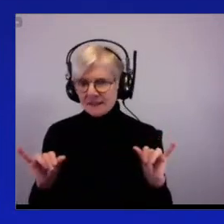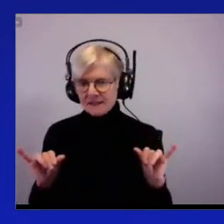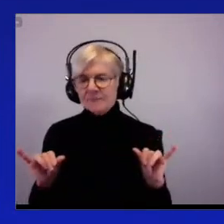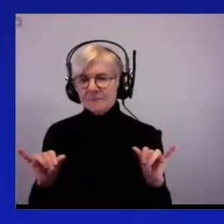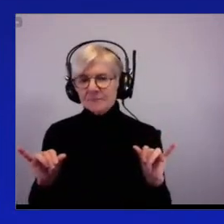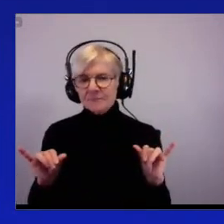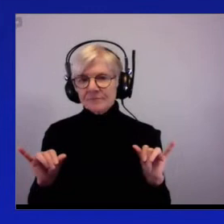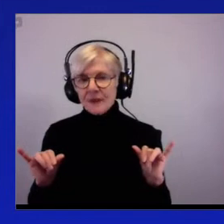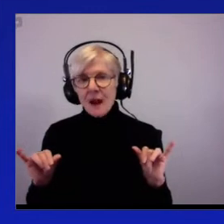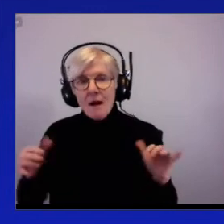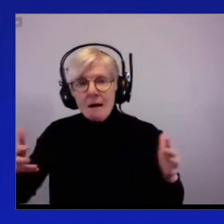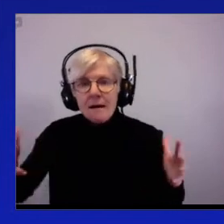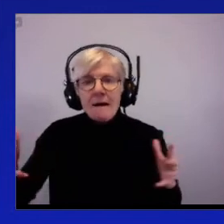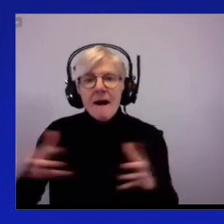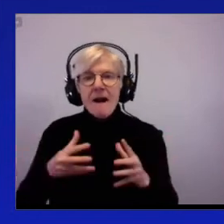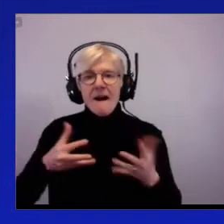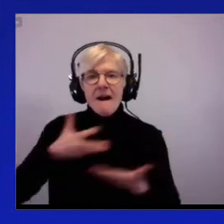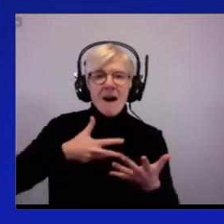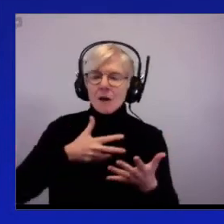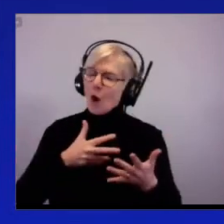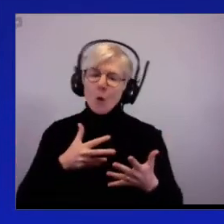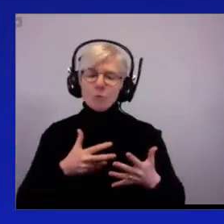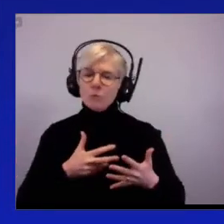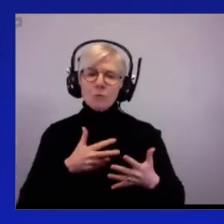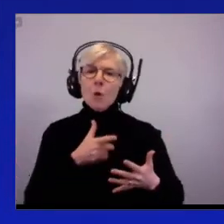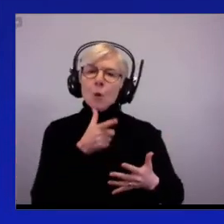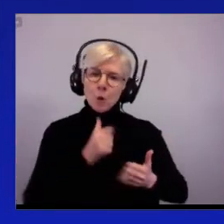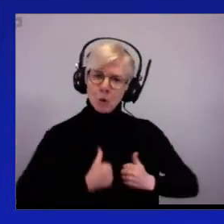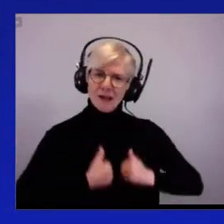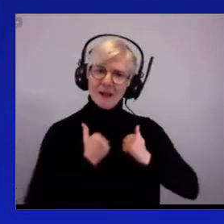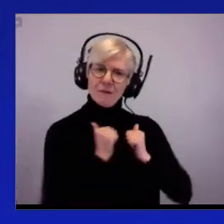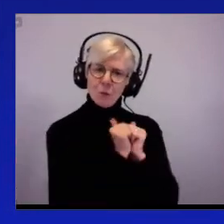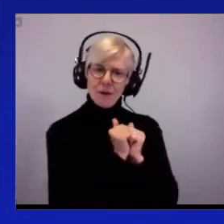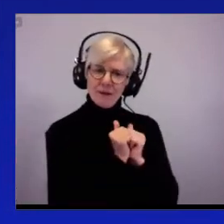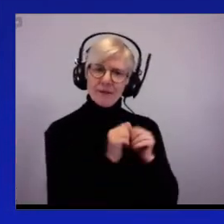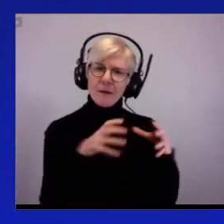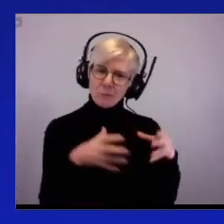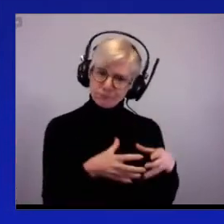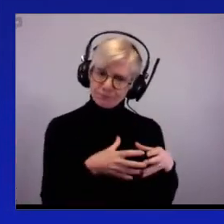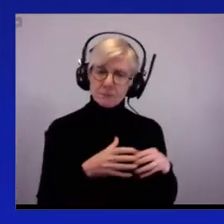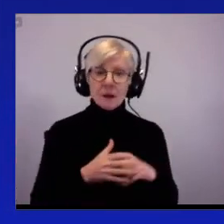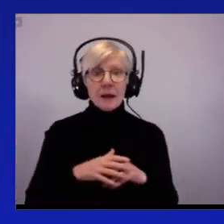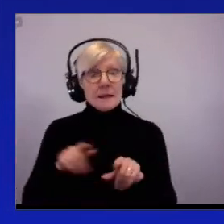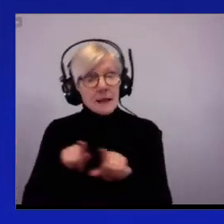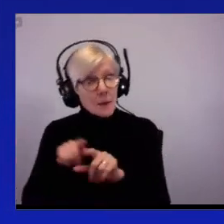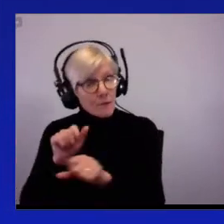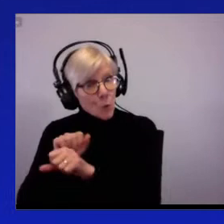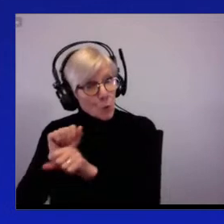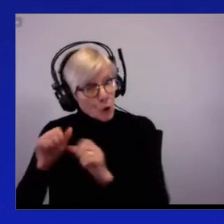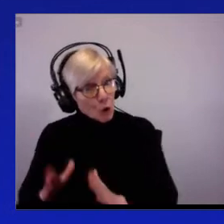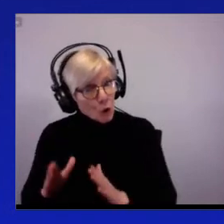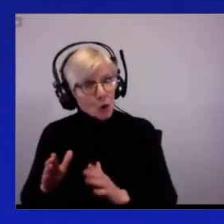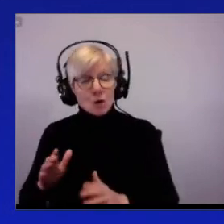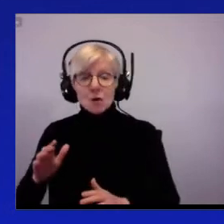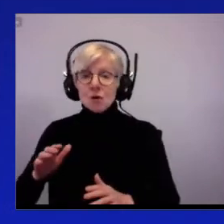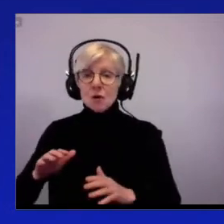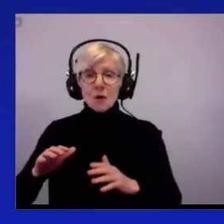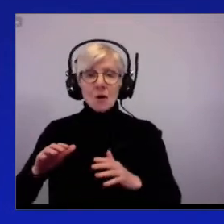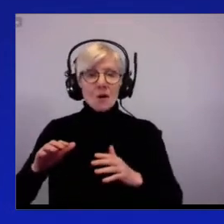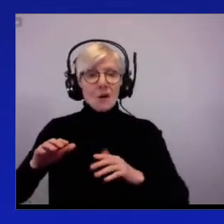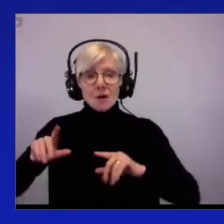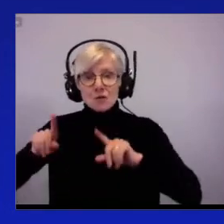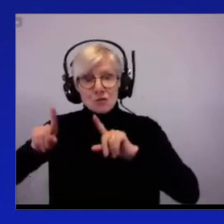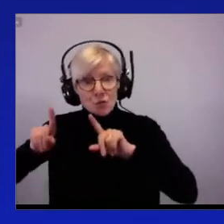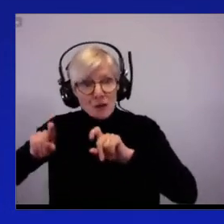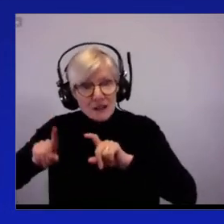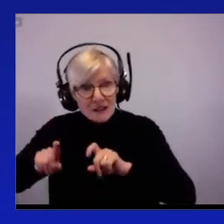limiting those contacts that are close contacts as much as possible. And that's the same for workers. All of the screening that is